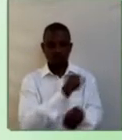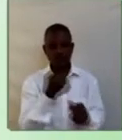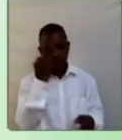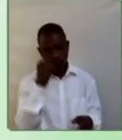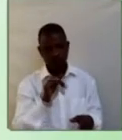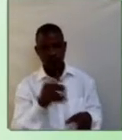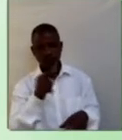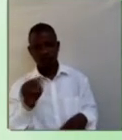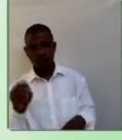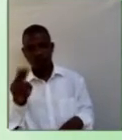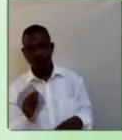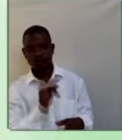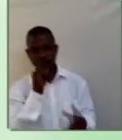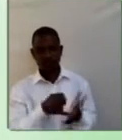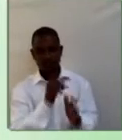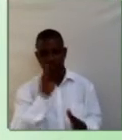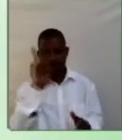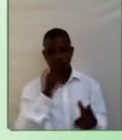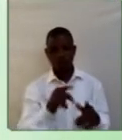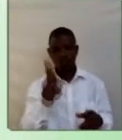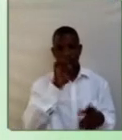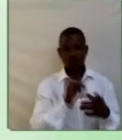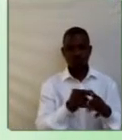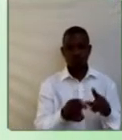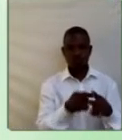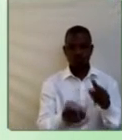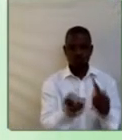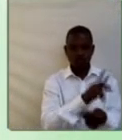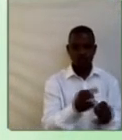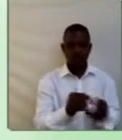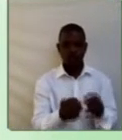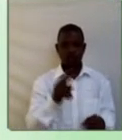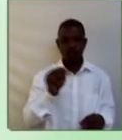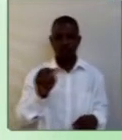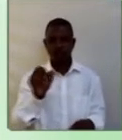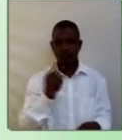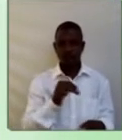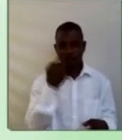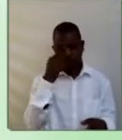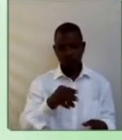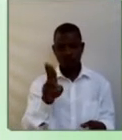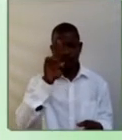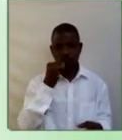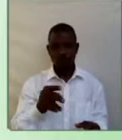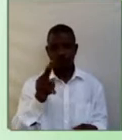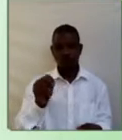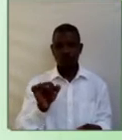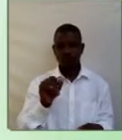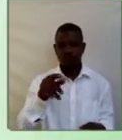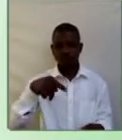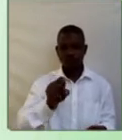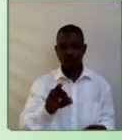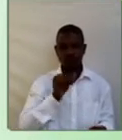noun. It is used instead of a noun. For the use of the pronoun to be